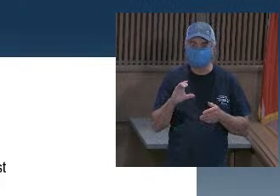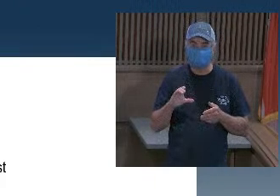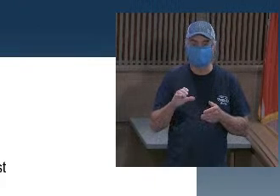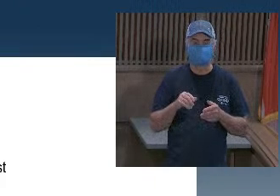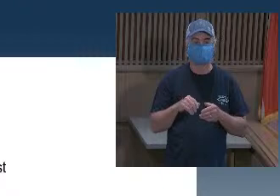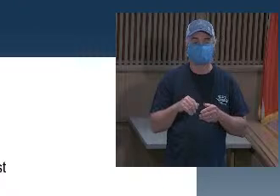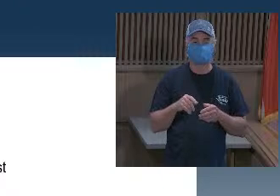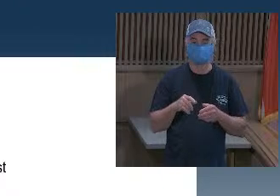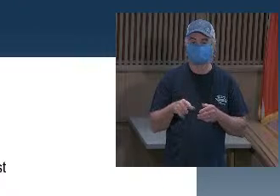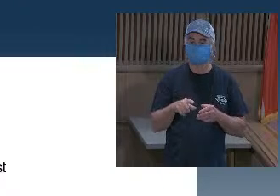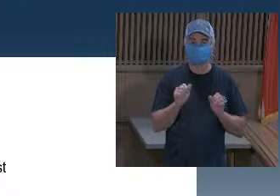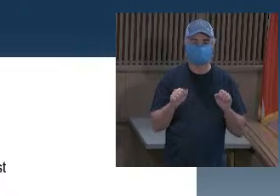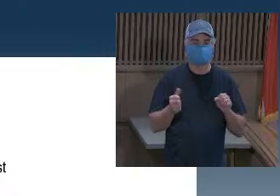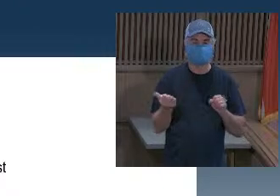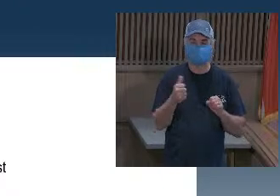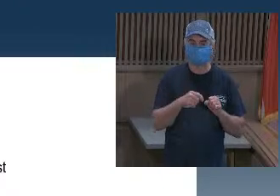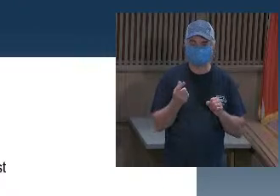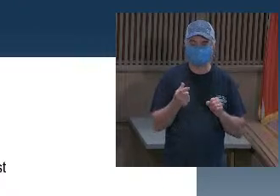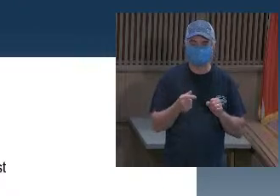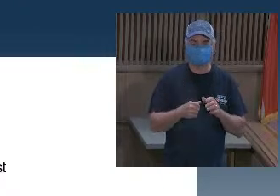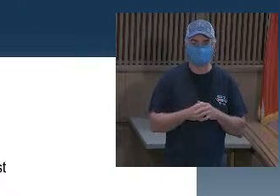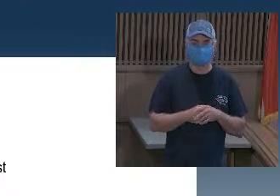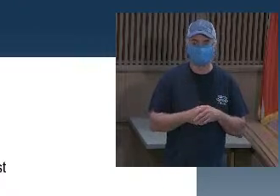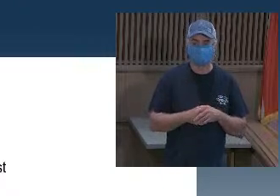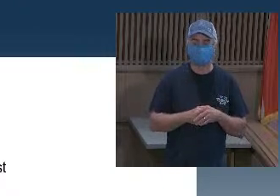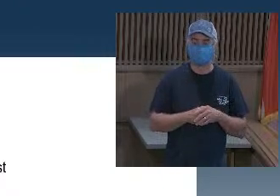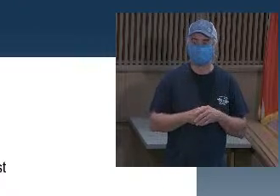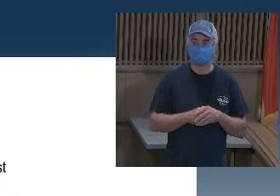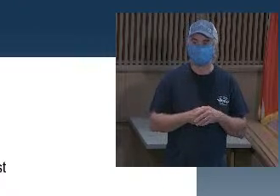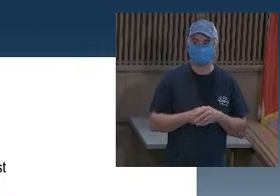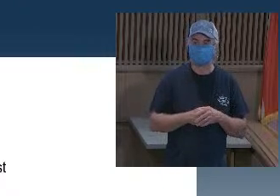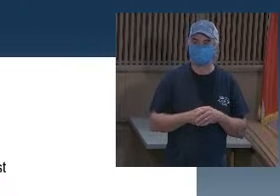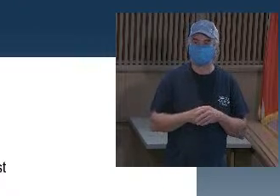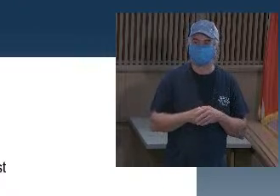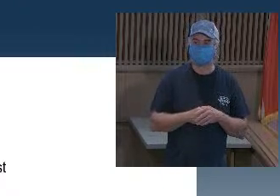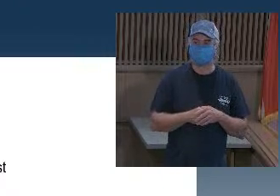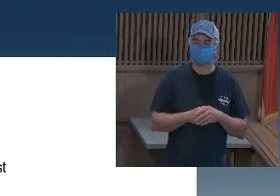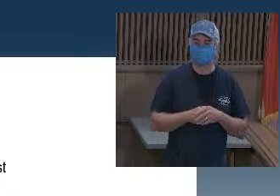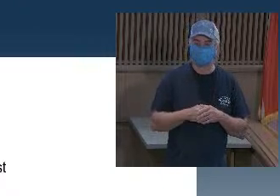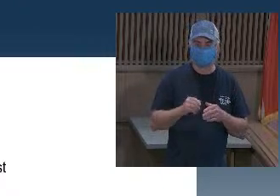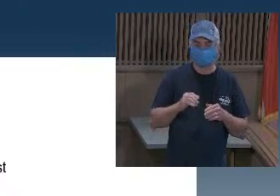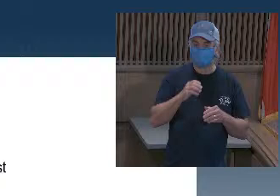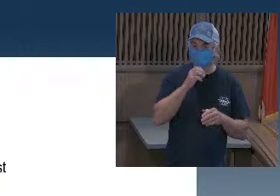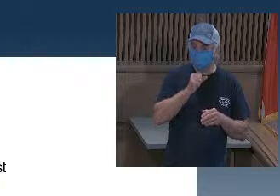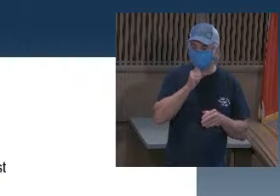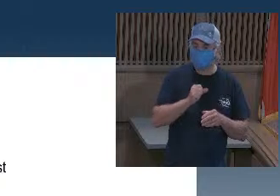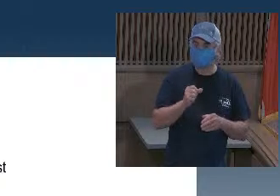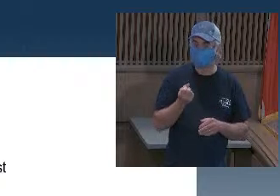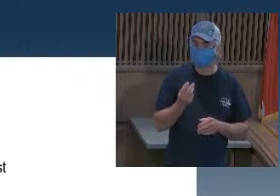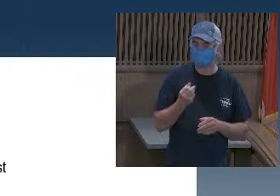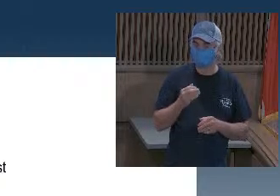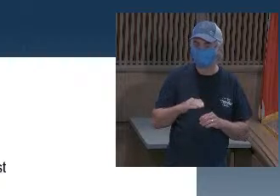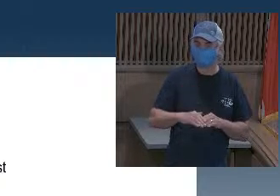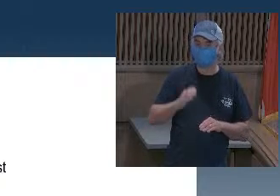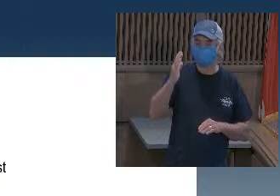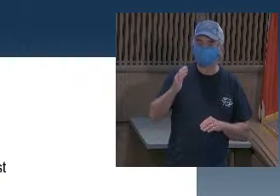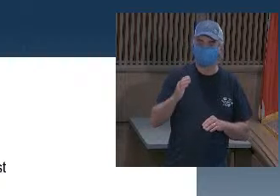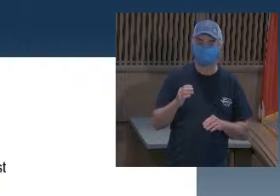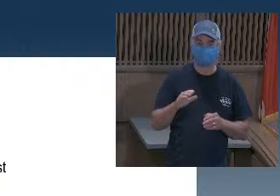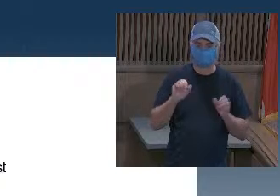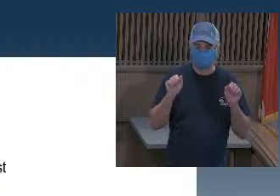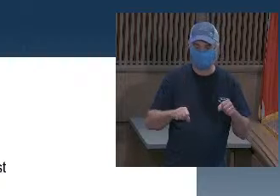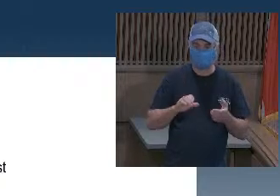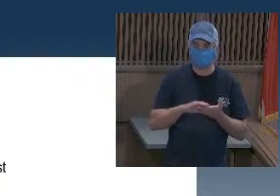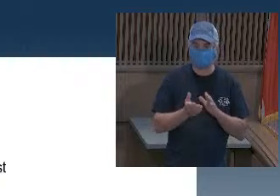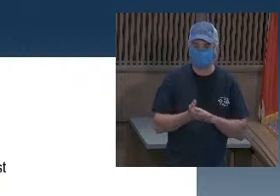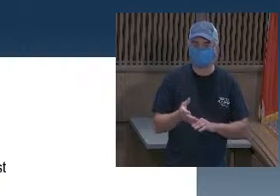eligible. We want to remind you that eligibility starts at age 12. And in public